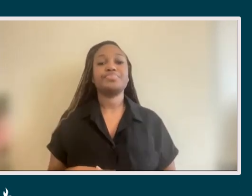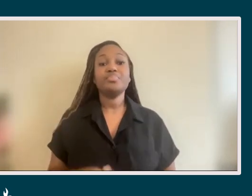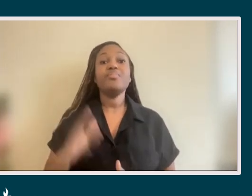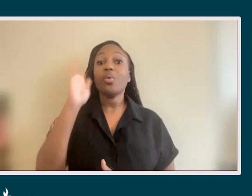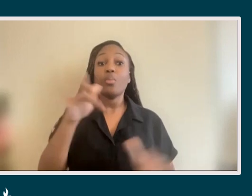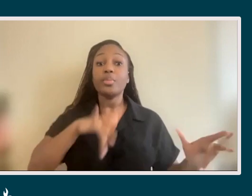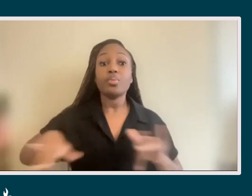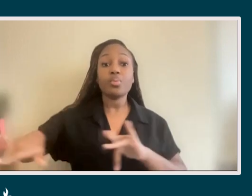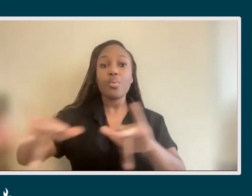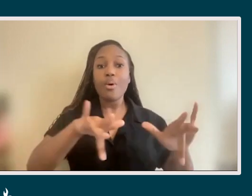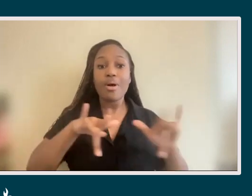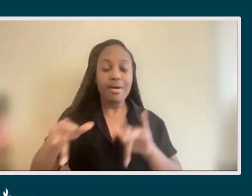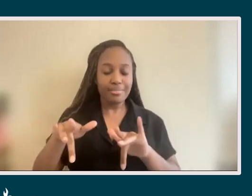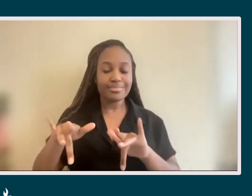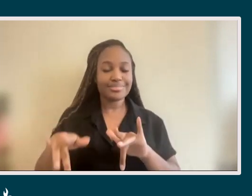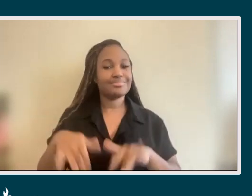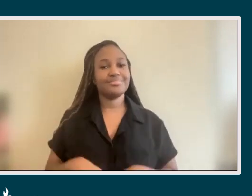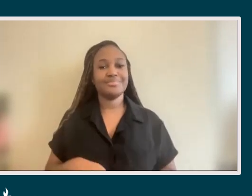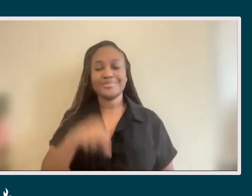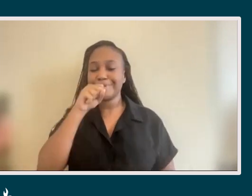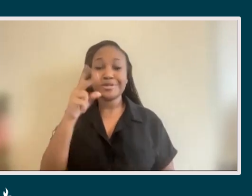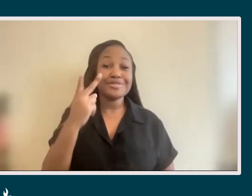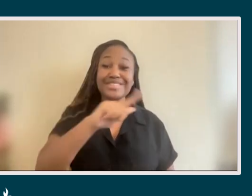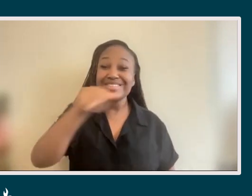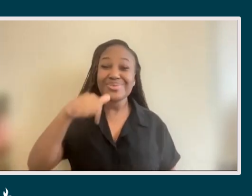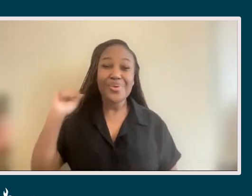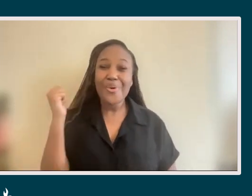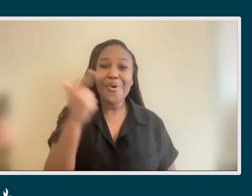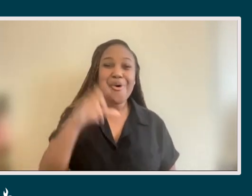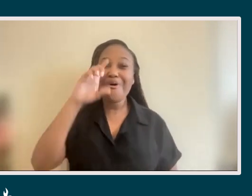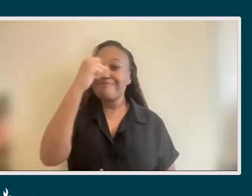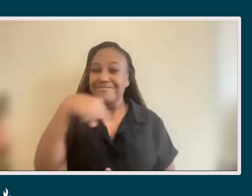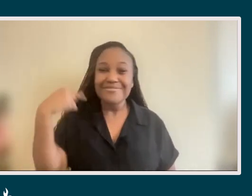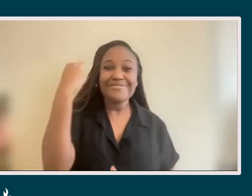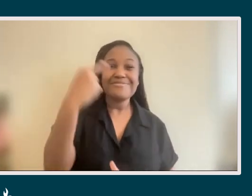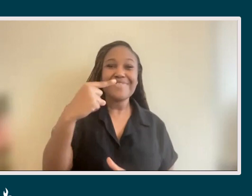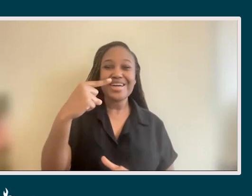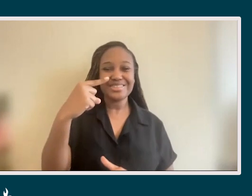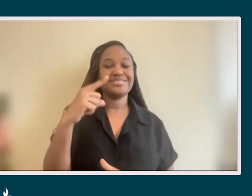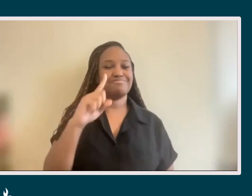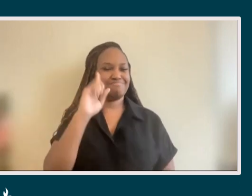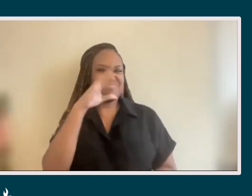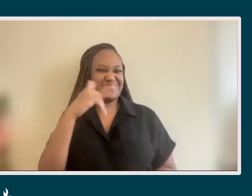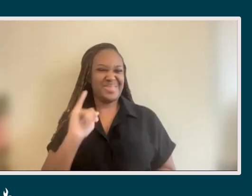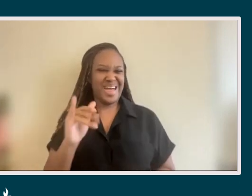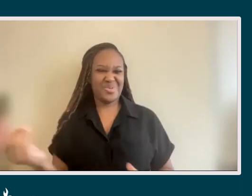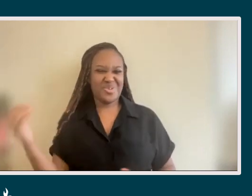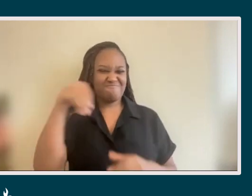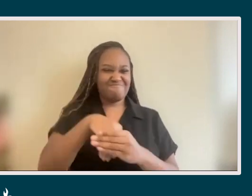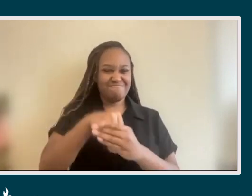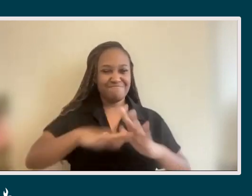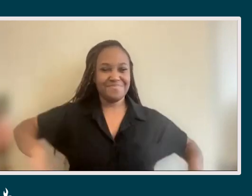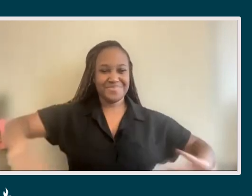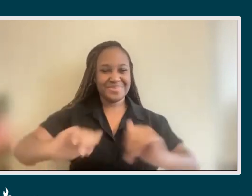love seeing your beautiful faces on screen, imagining that we're all in some space together. I probably would have felt, inclined to wear